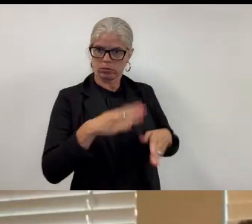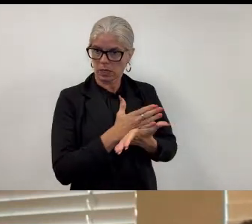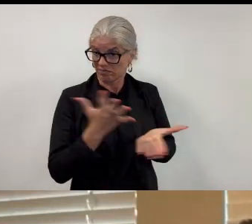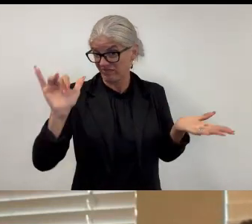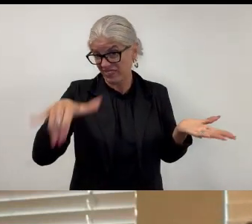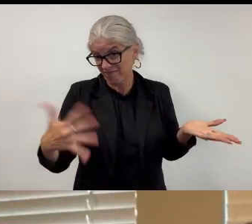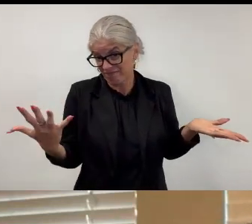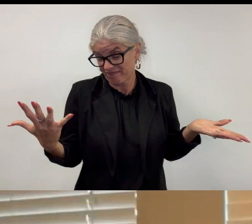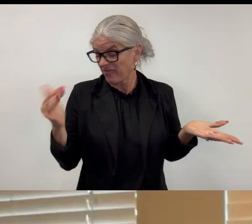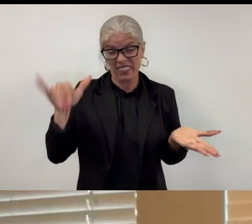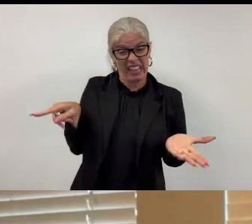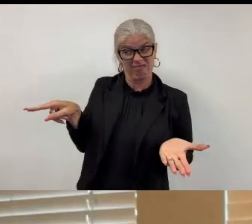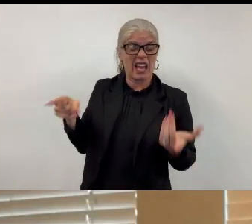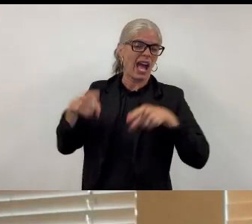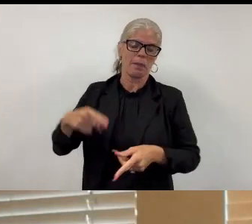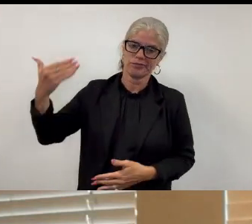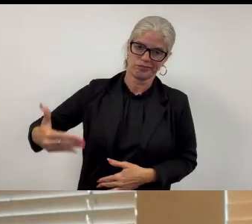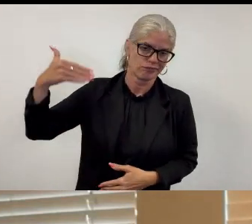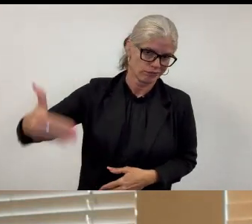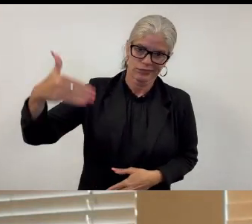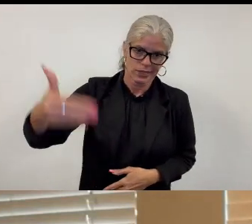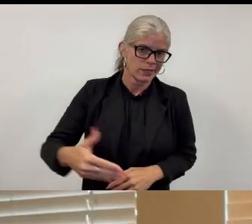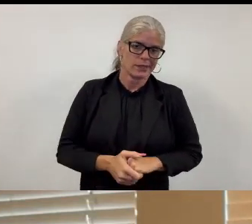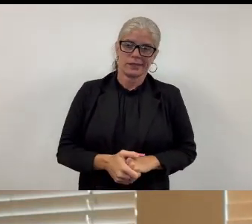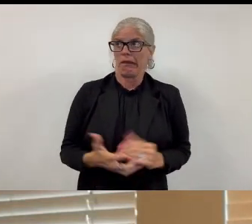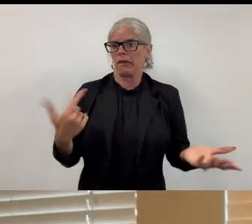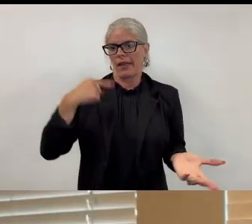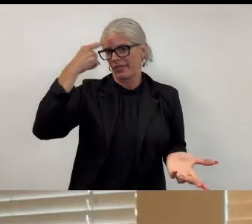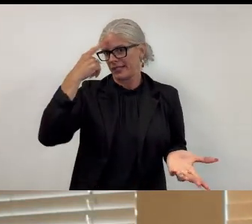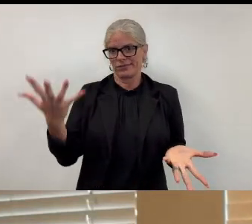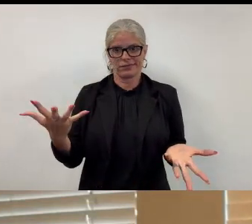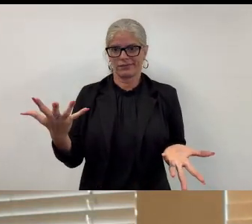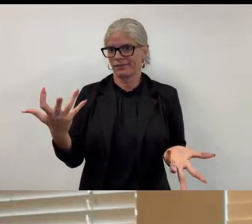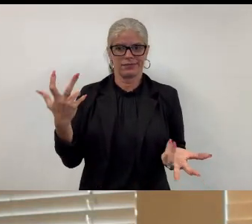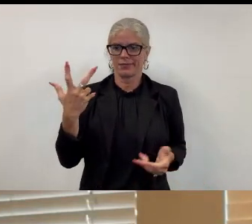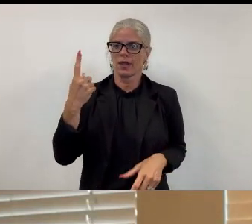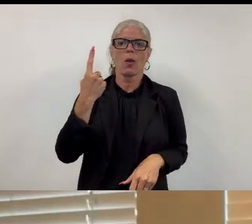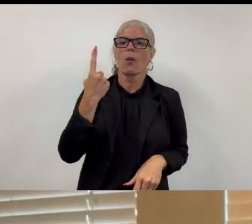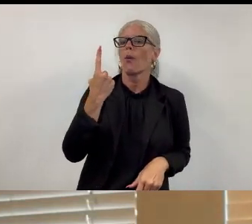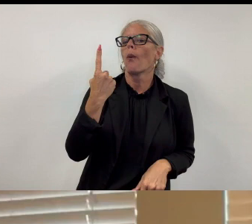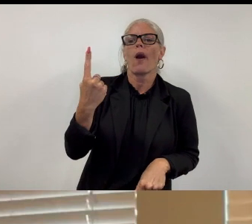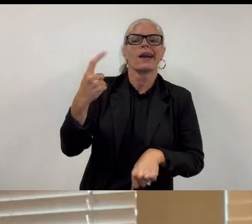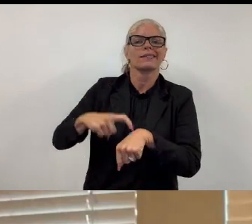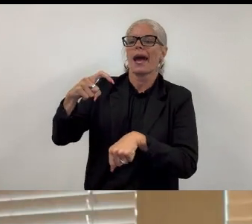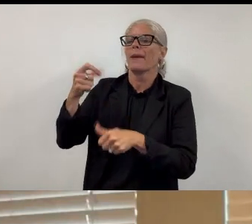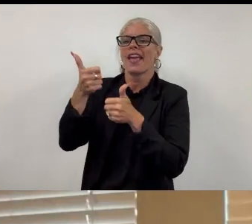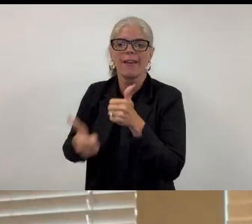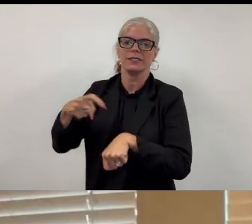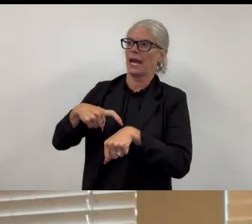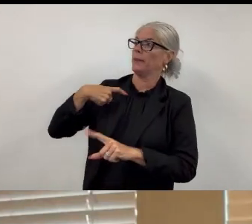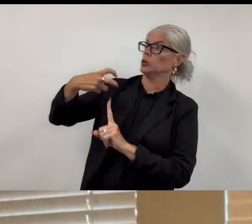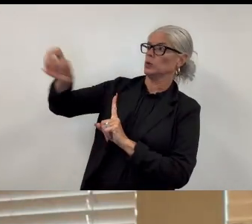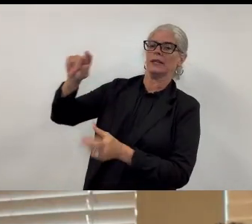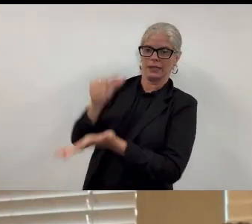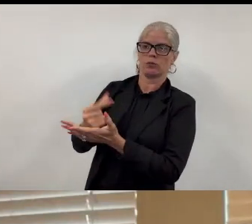interaction again. Yeah. And that happens pretty frequently. I'd say probably at least once per trip overall, whether